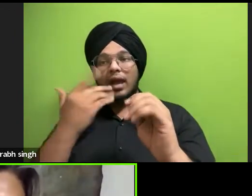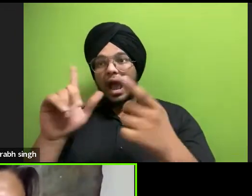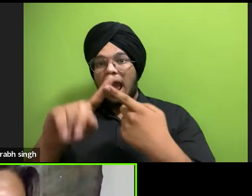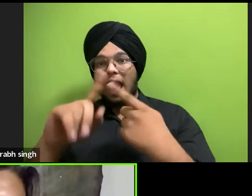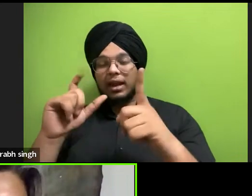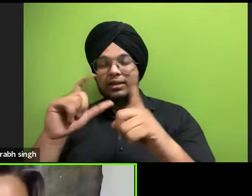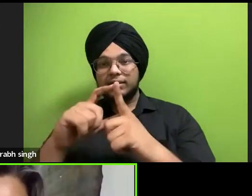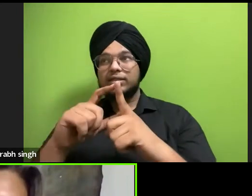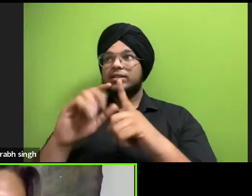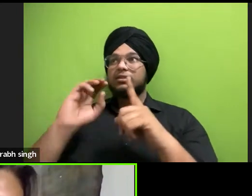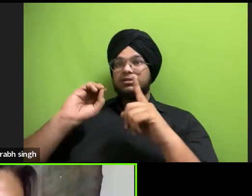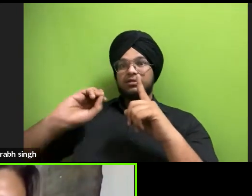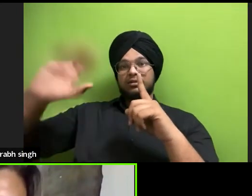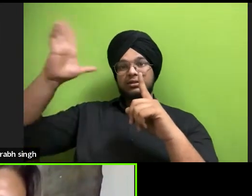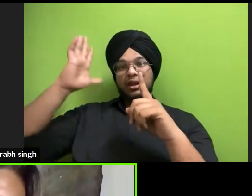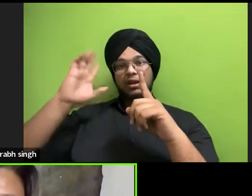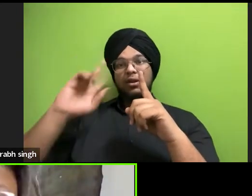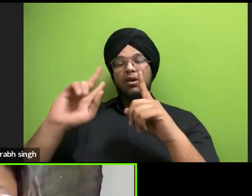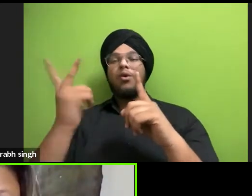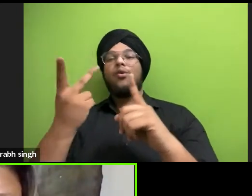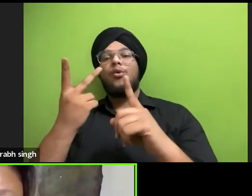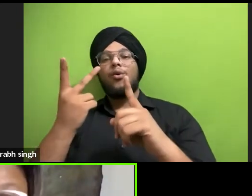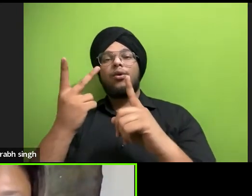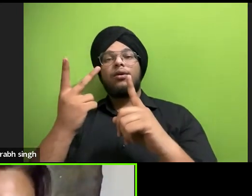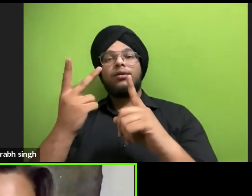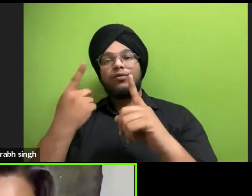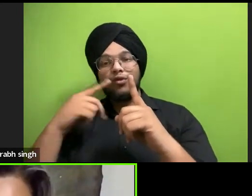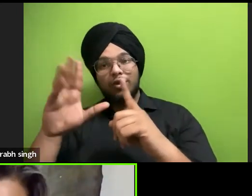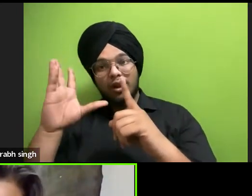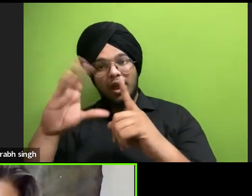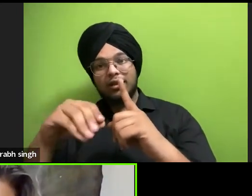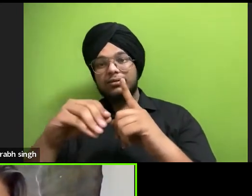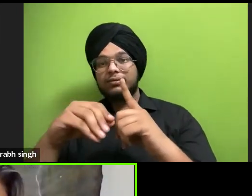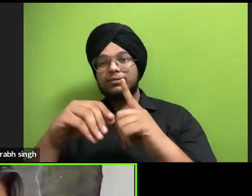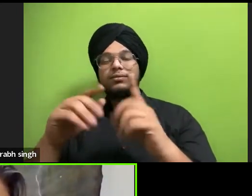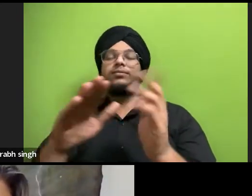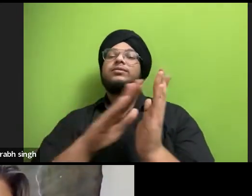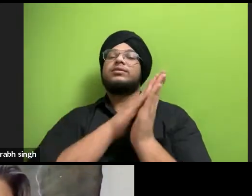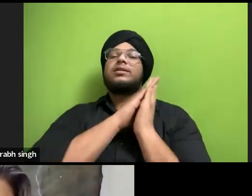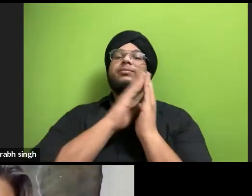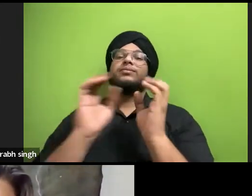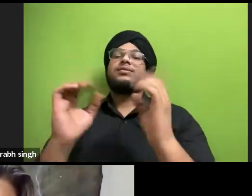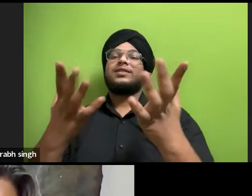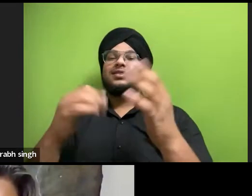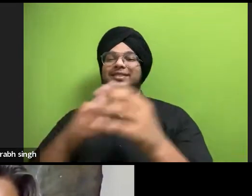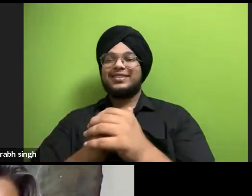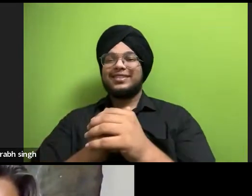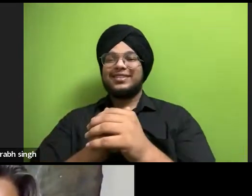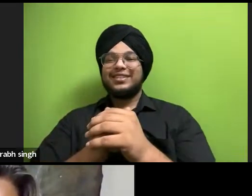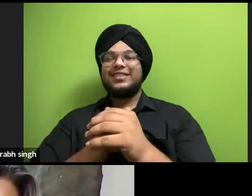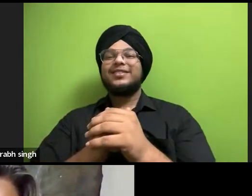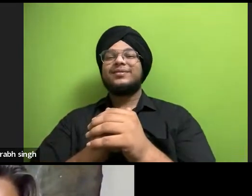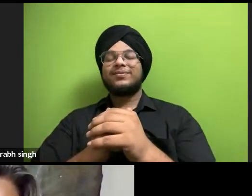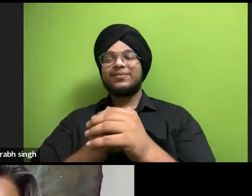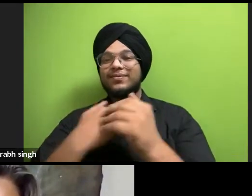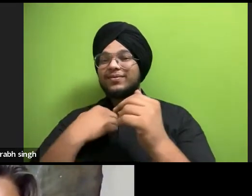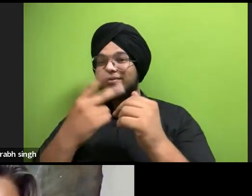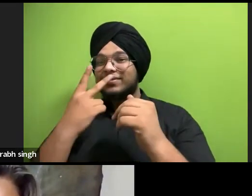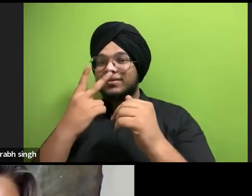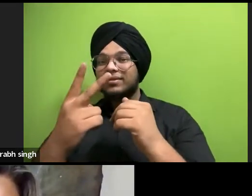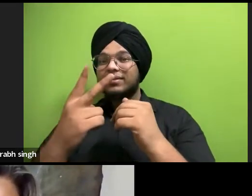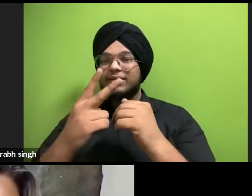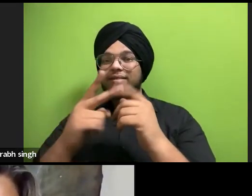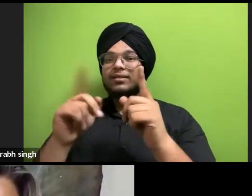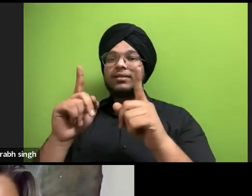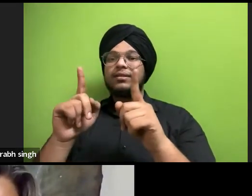facade stops for the night, goes to sleep. I know it quite, that whole facade quite